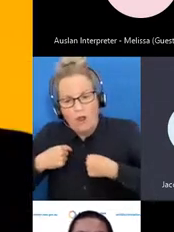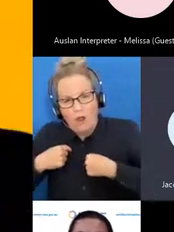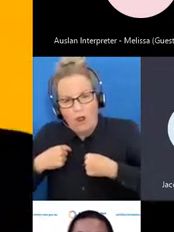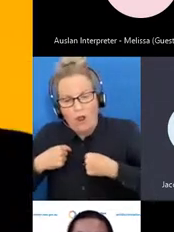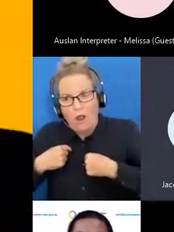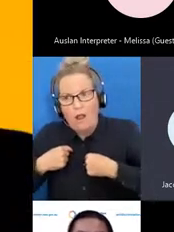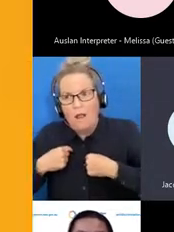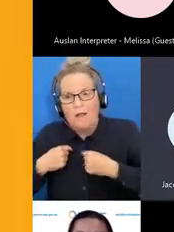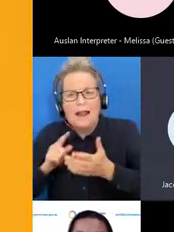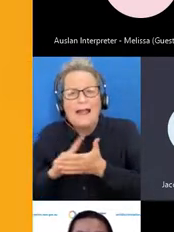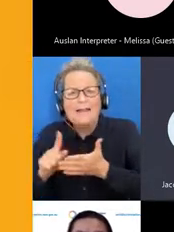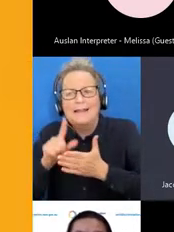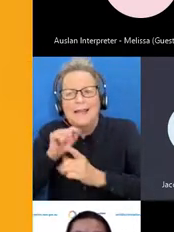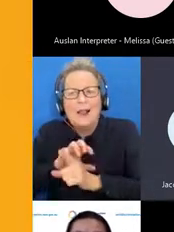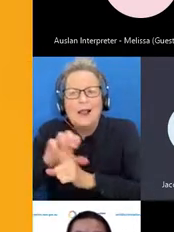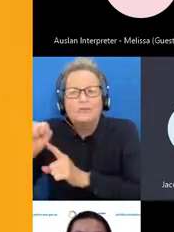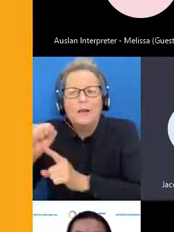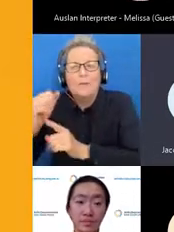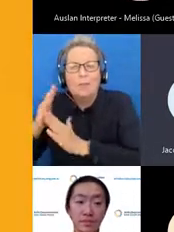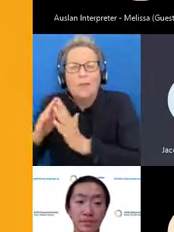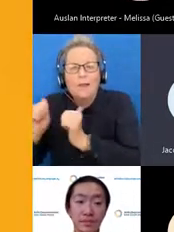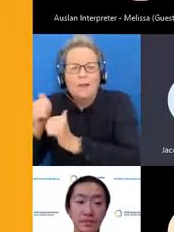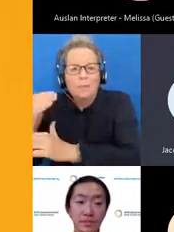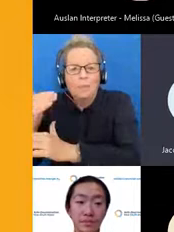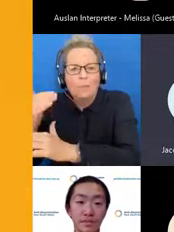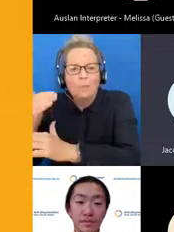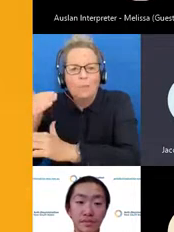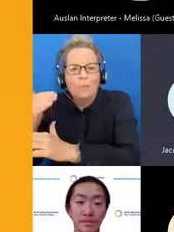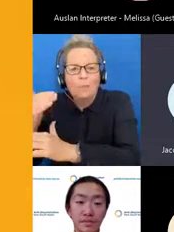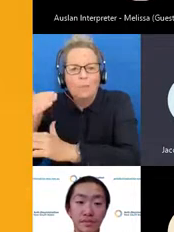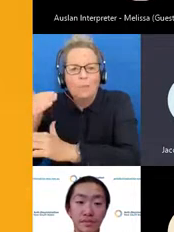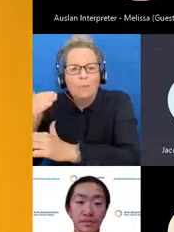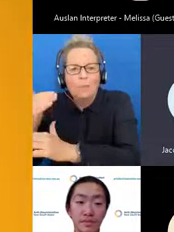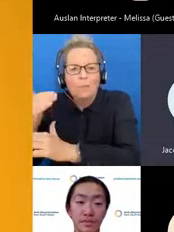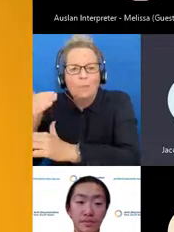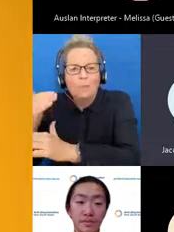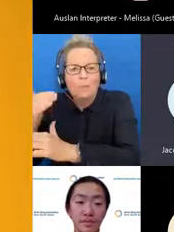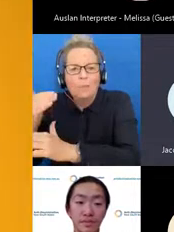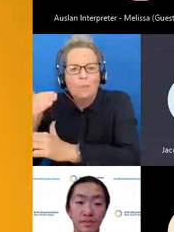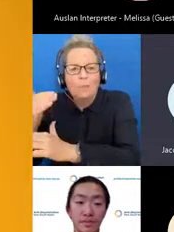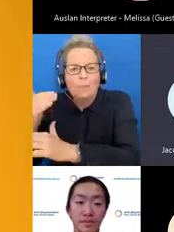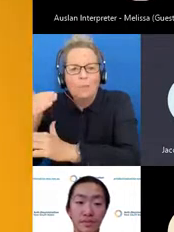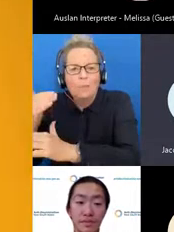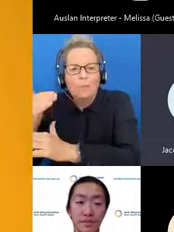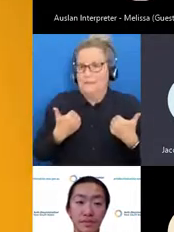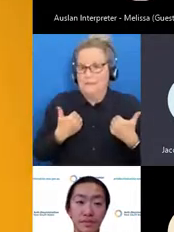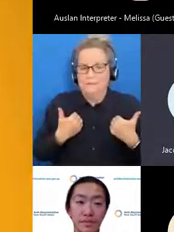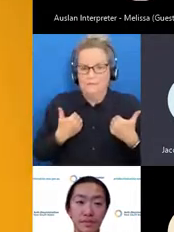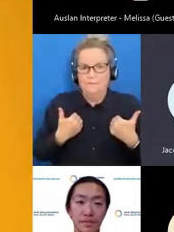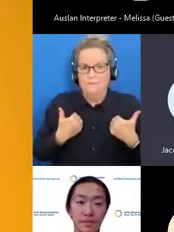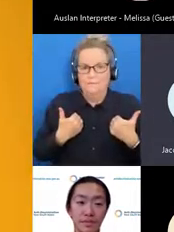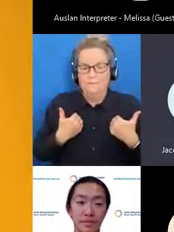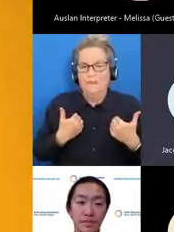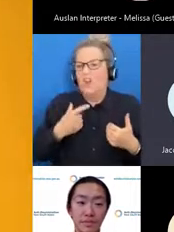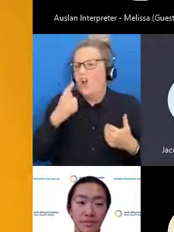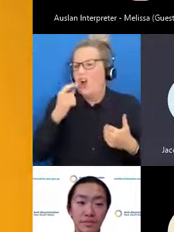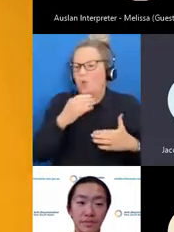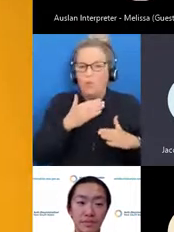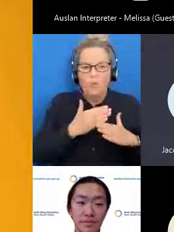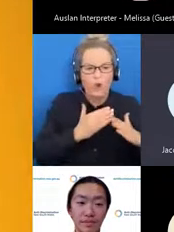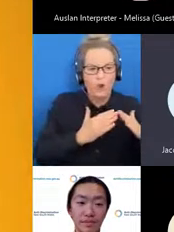work late. A sit to stand desk was purchased for me. And I was allowed to work from home, you